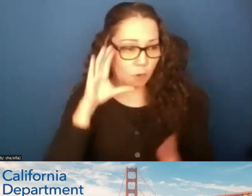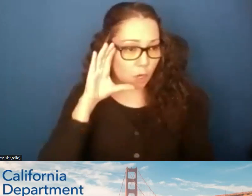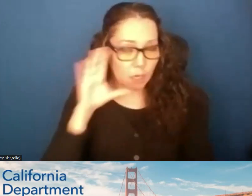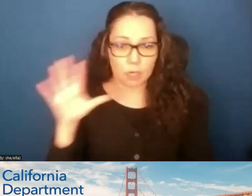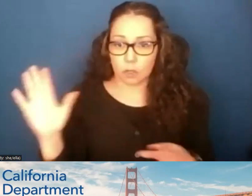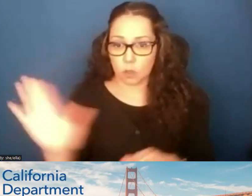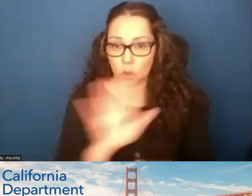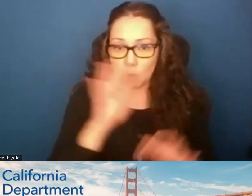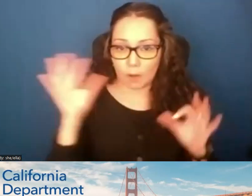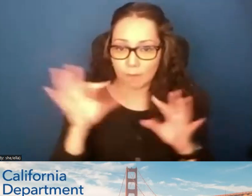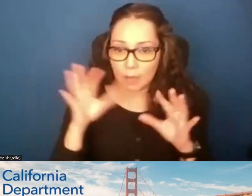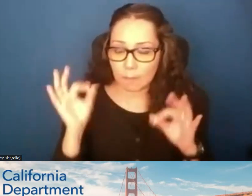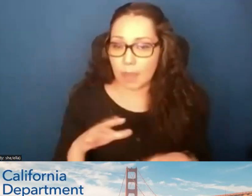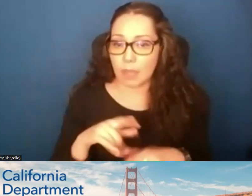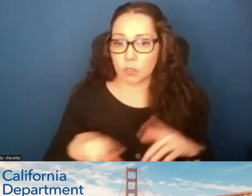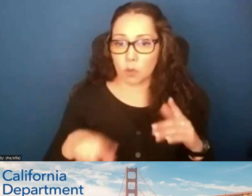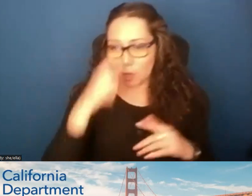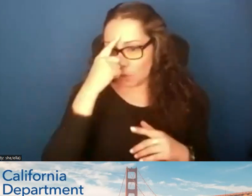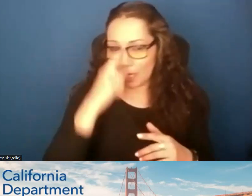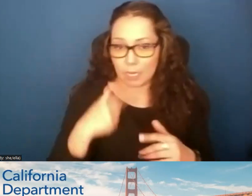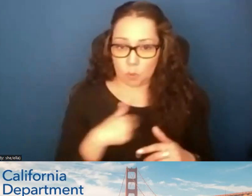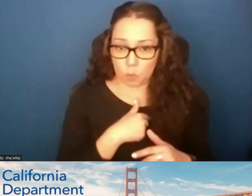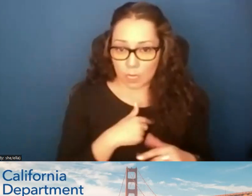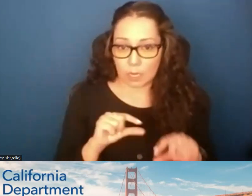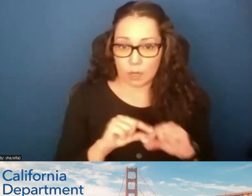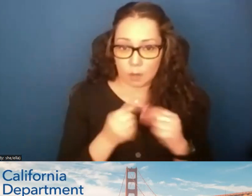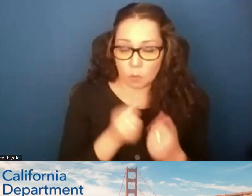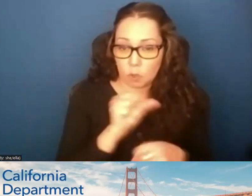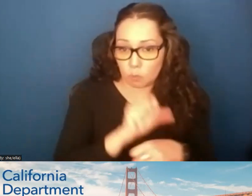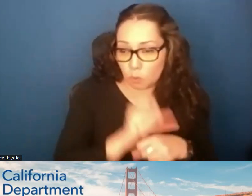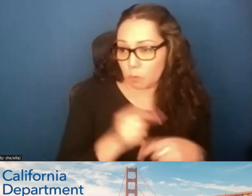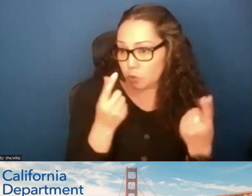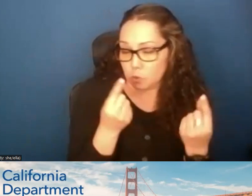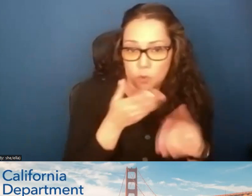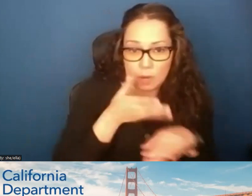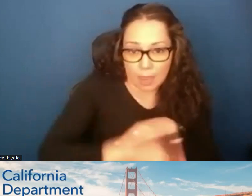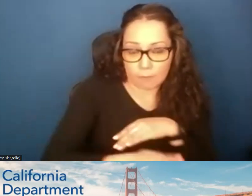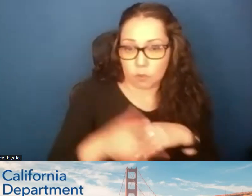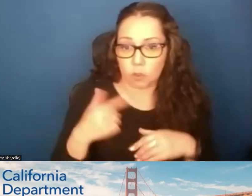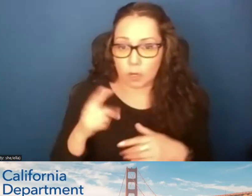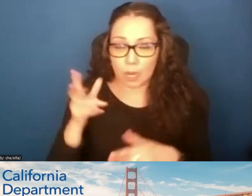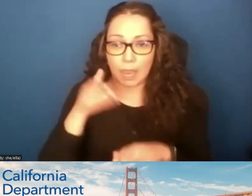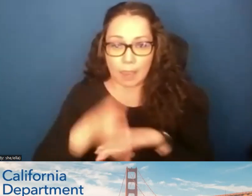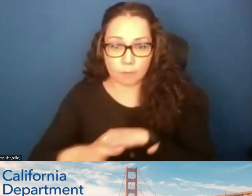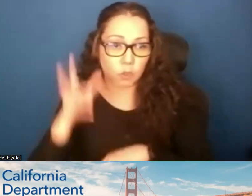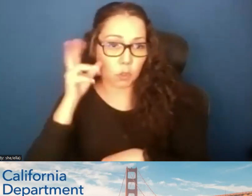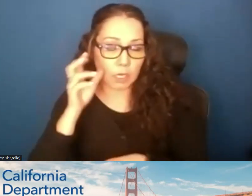think that this workgroup should go next after you hear the research on the state laws and on,